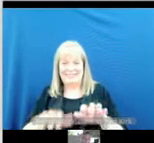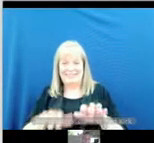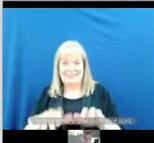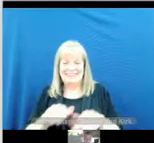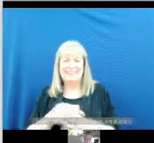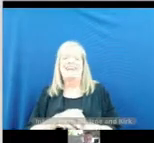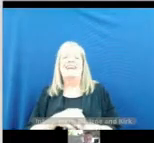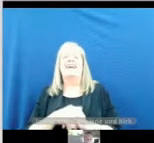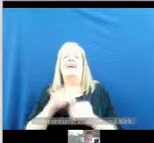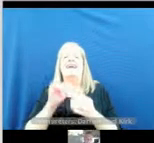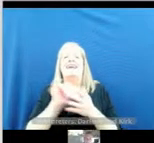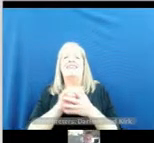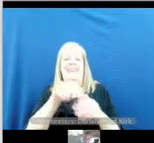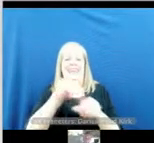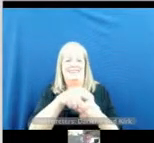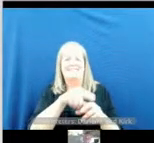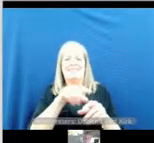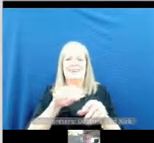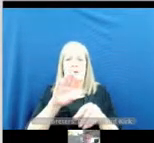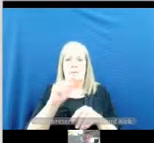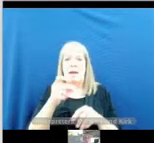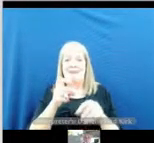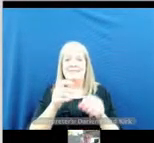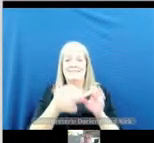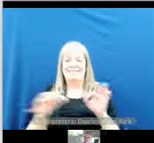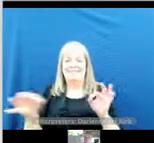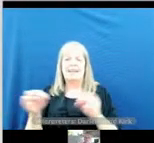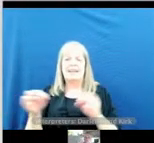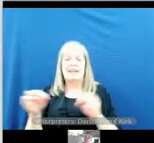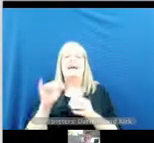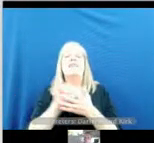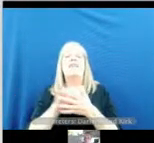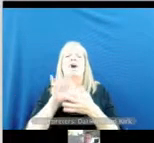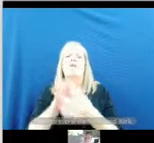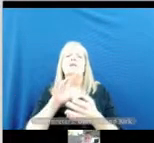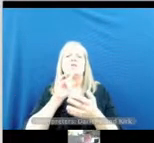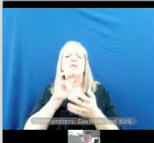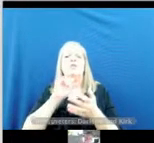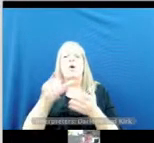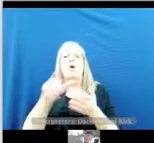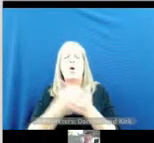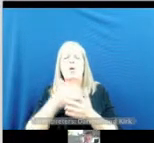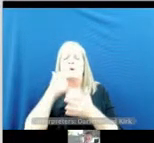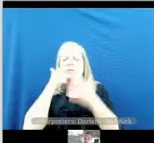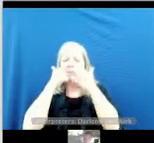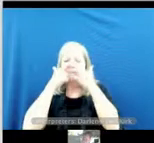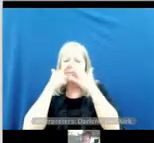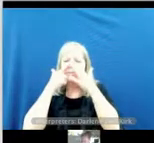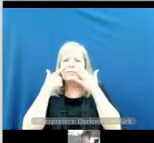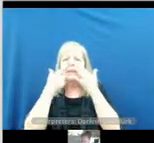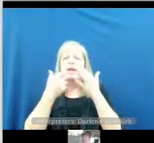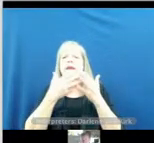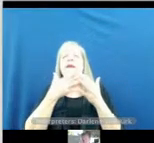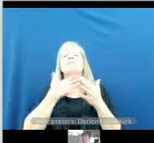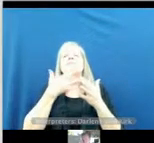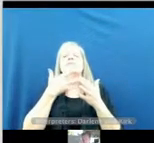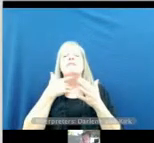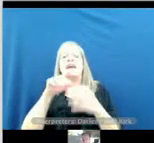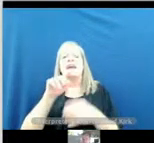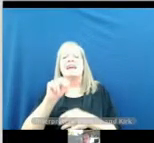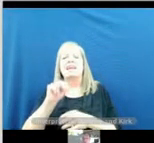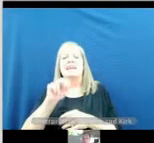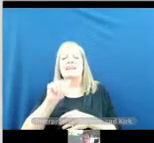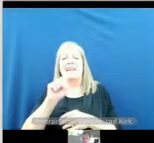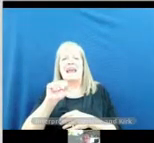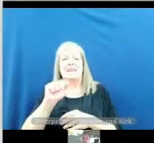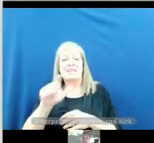the text chat box. That relates to the whole nasopharynx area, so the whole nasal